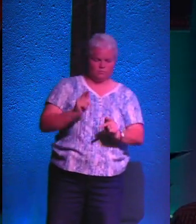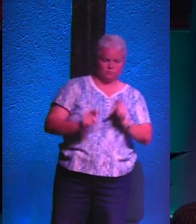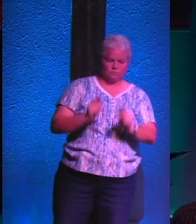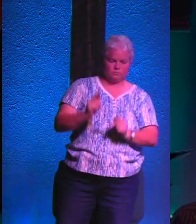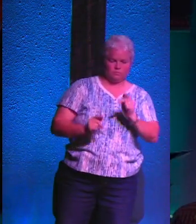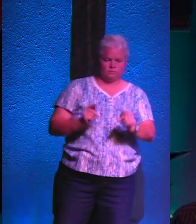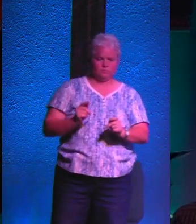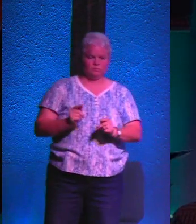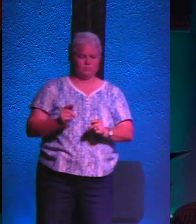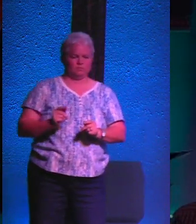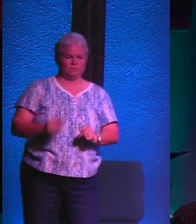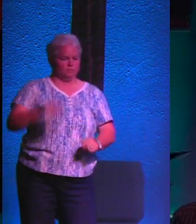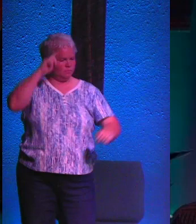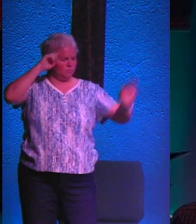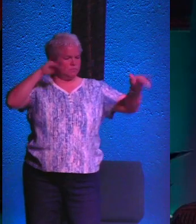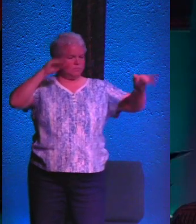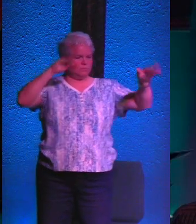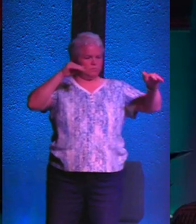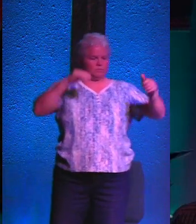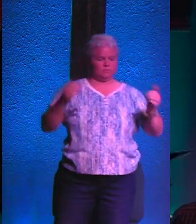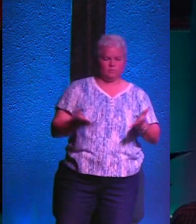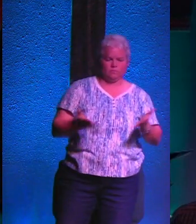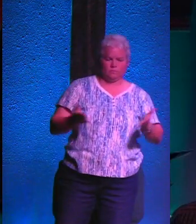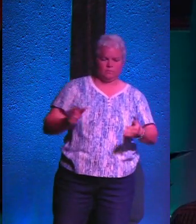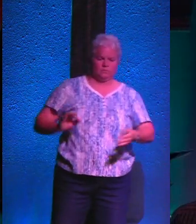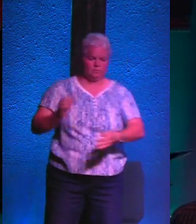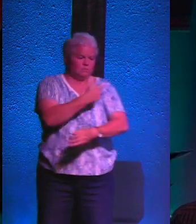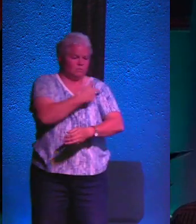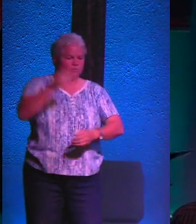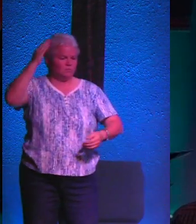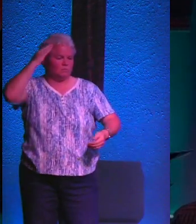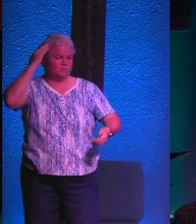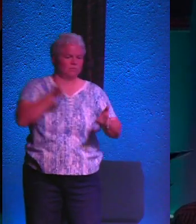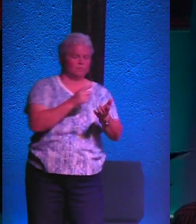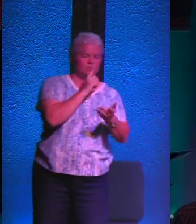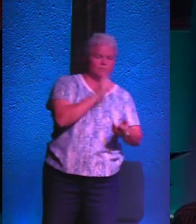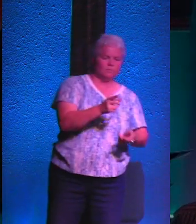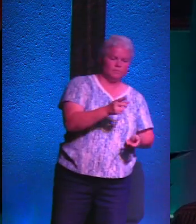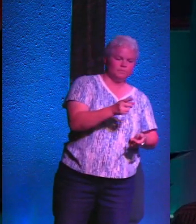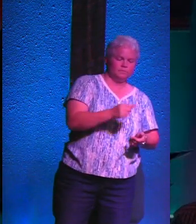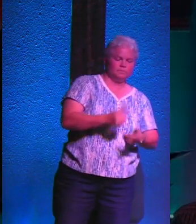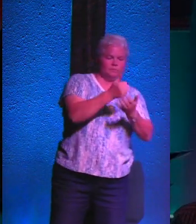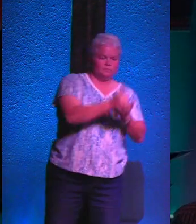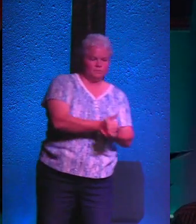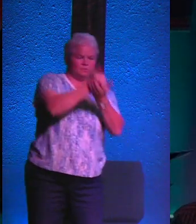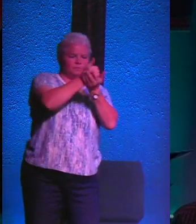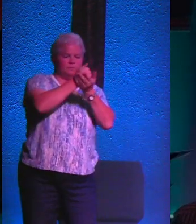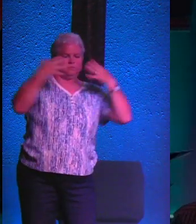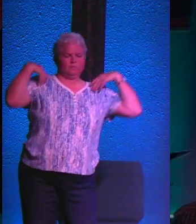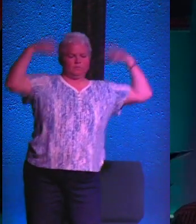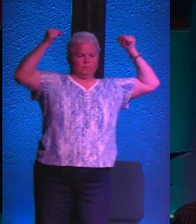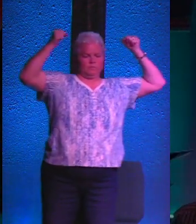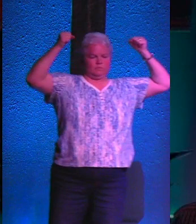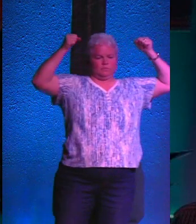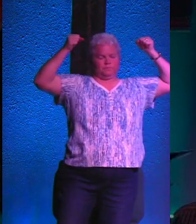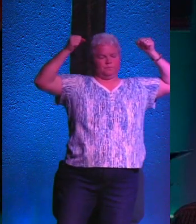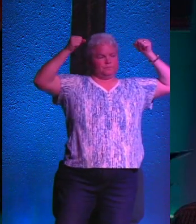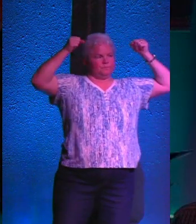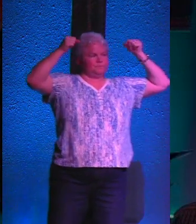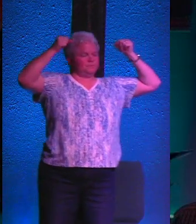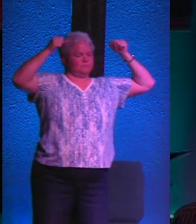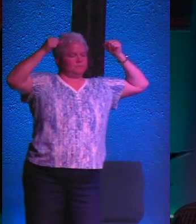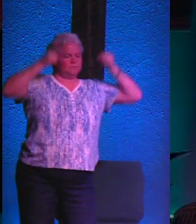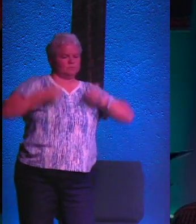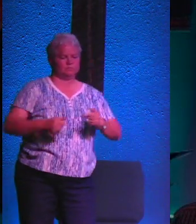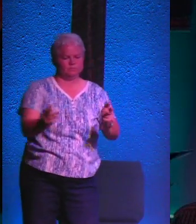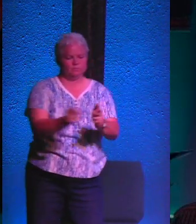more people can experience what we know to be true. And Lord God, help us and give us boldness and grant us